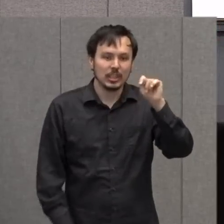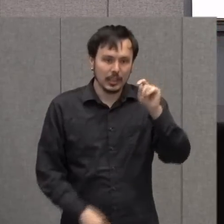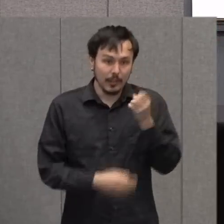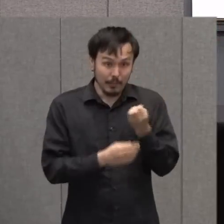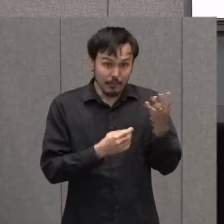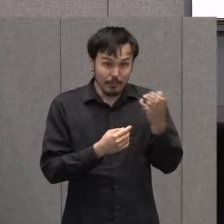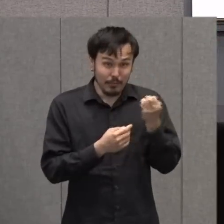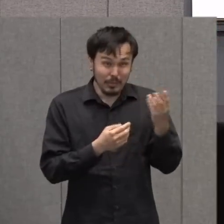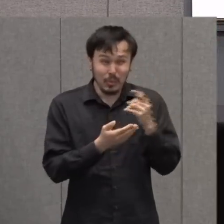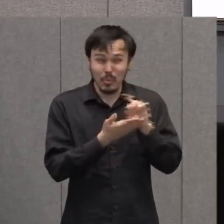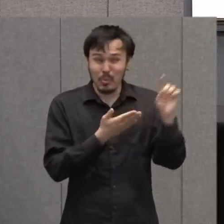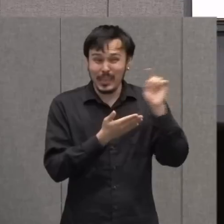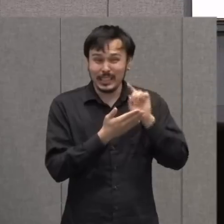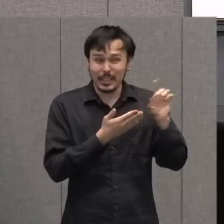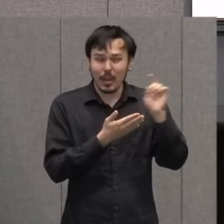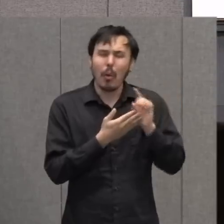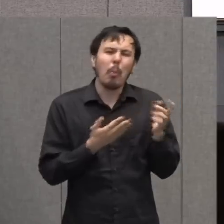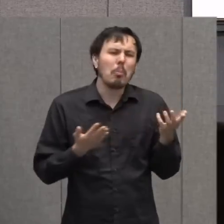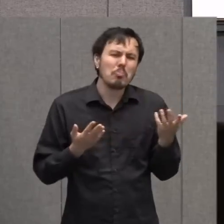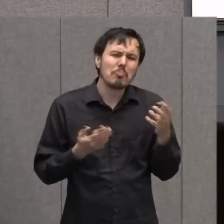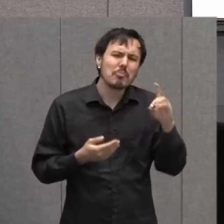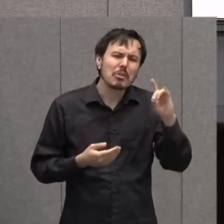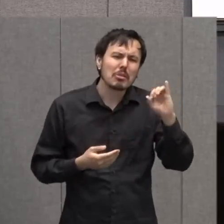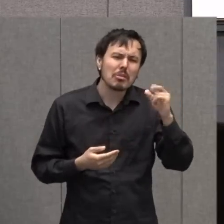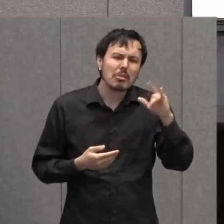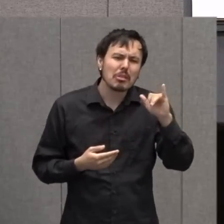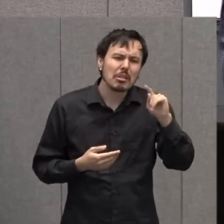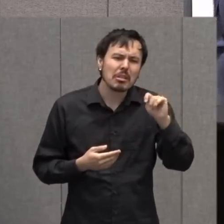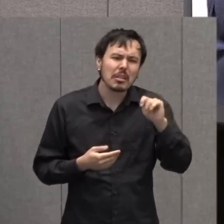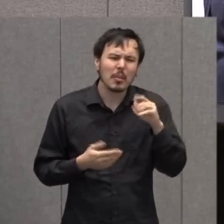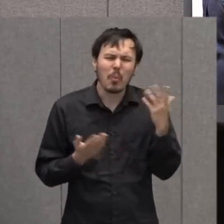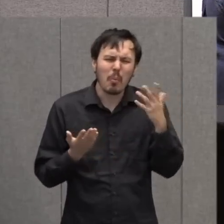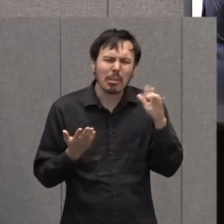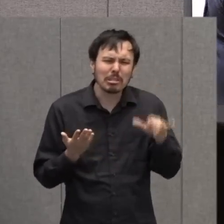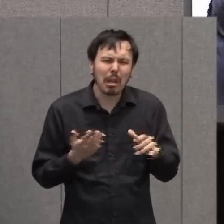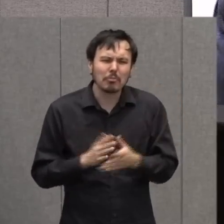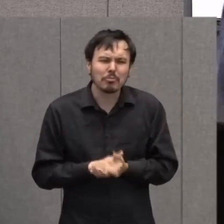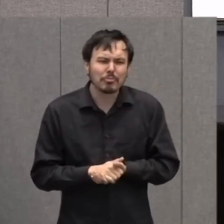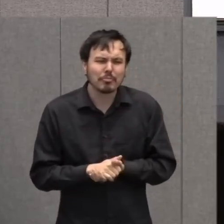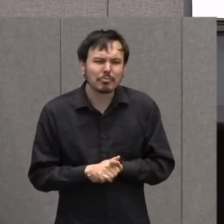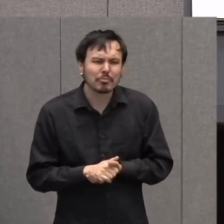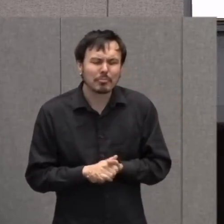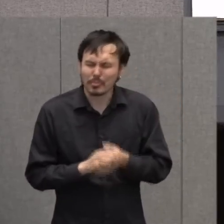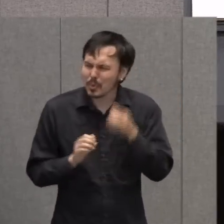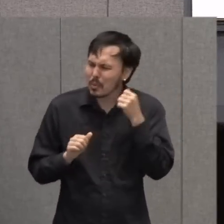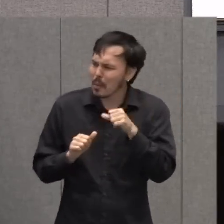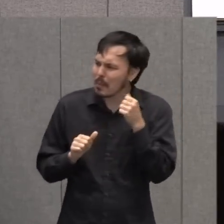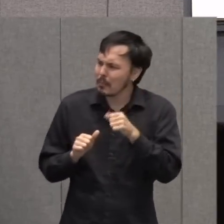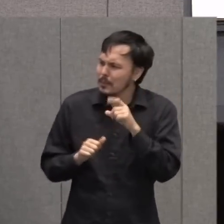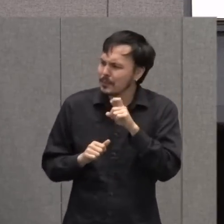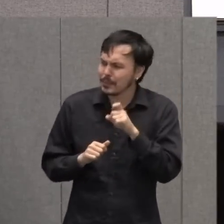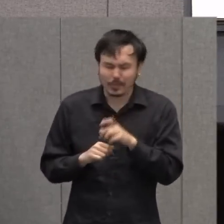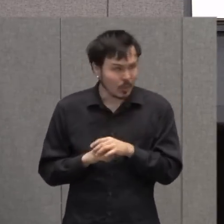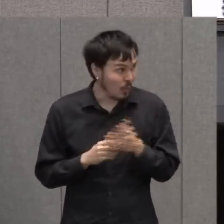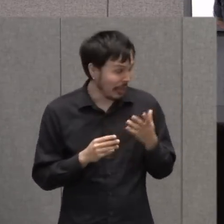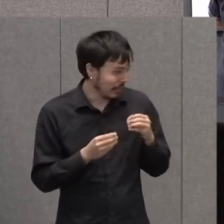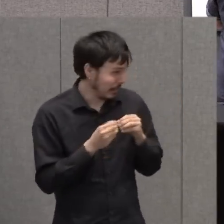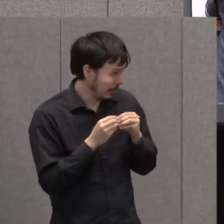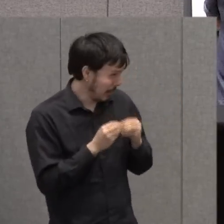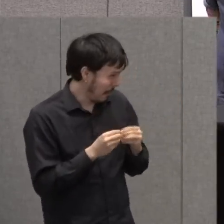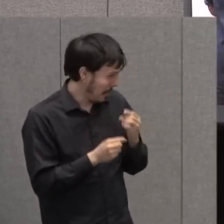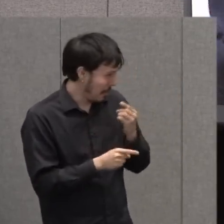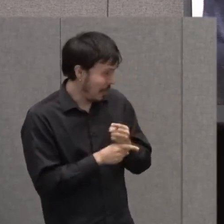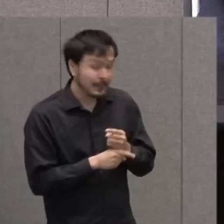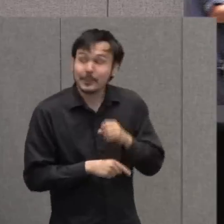what is a digit? Do you remember what a digit is? A digit is a number, right? It is And a where number. it